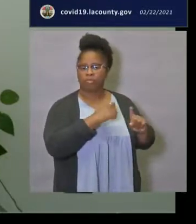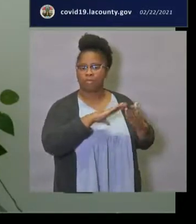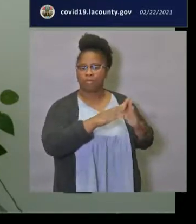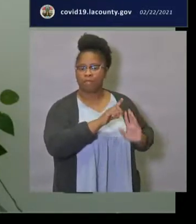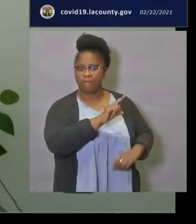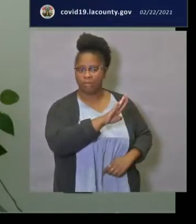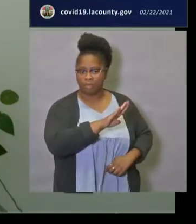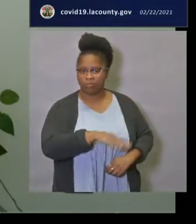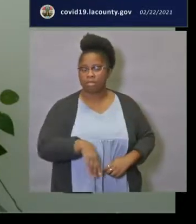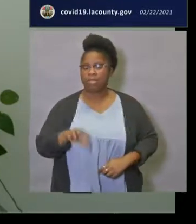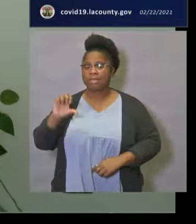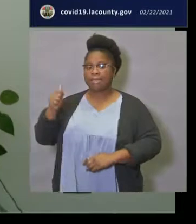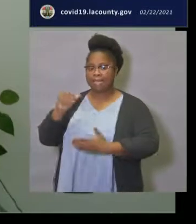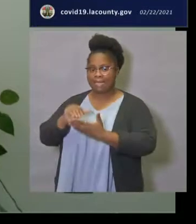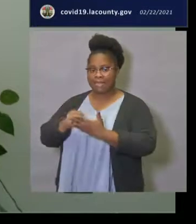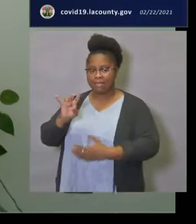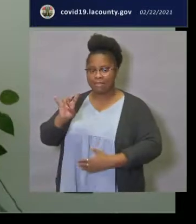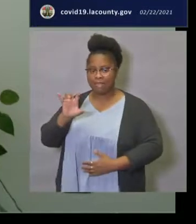and